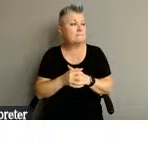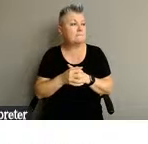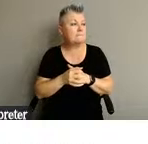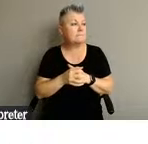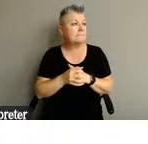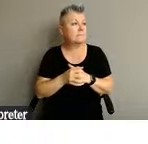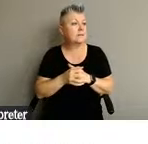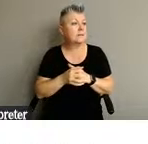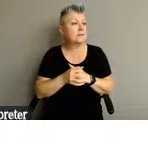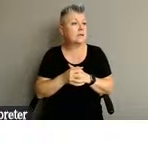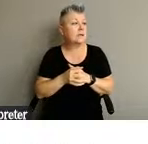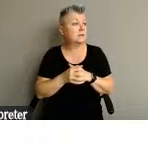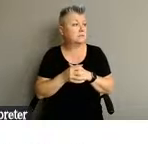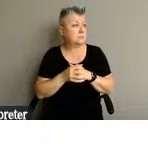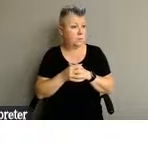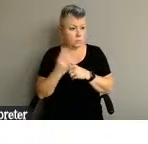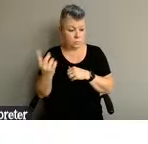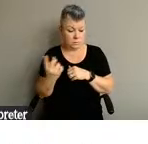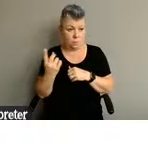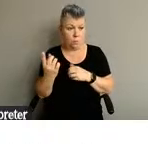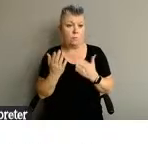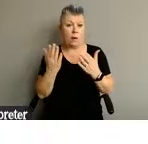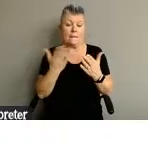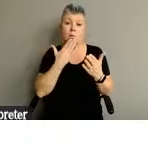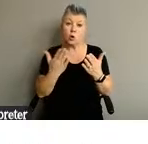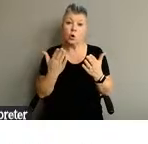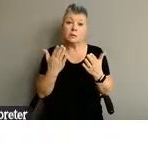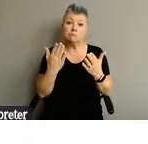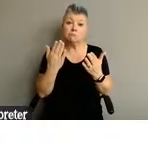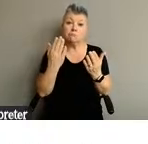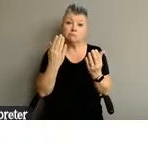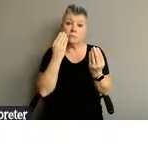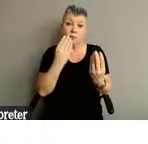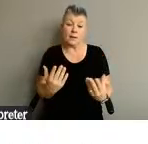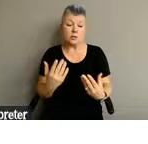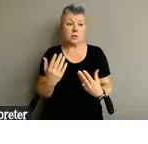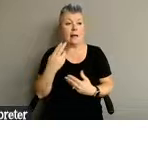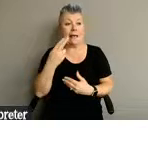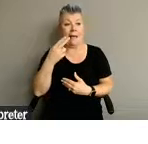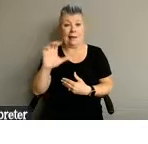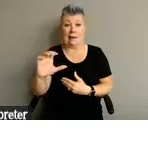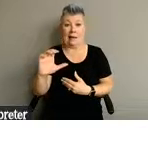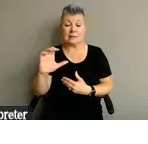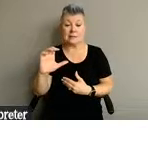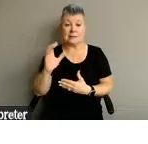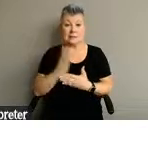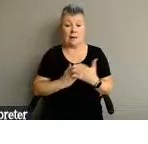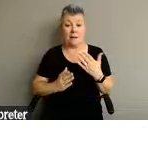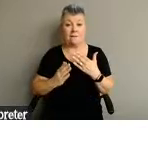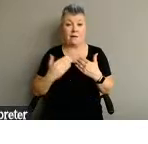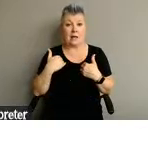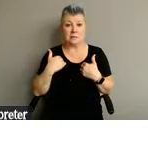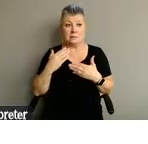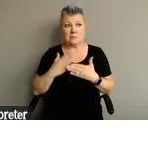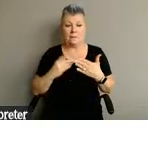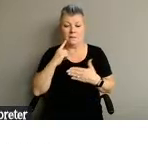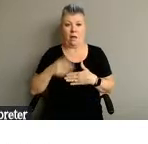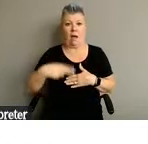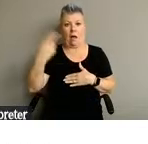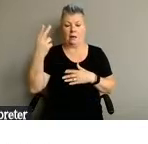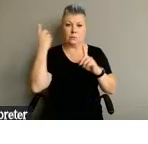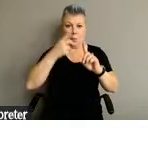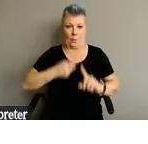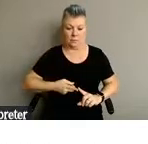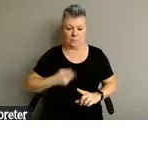Dr. Lynn brought up some good factors. Hancock does have some of the highest scores when you look at those indicators, the scores for